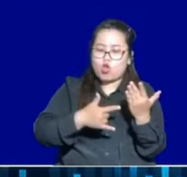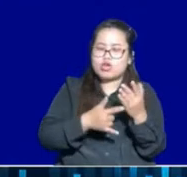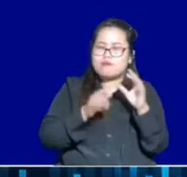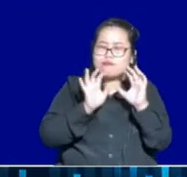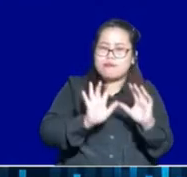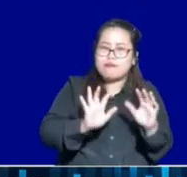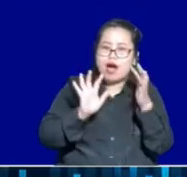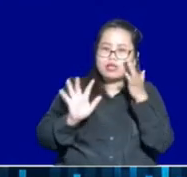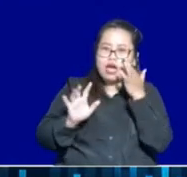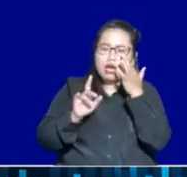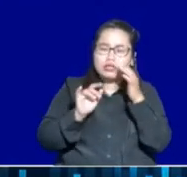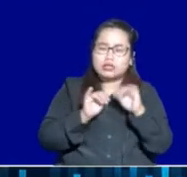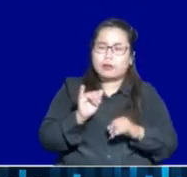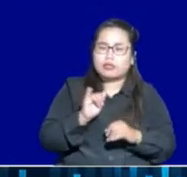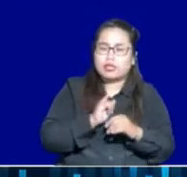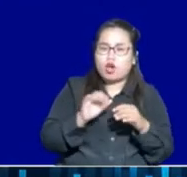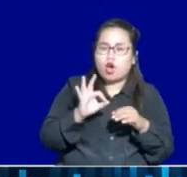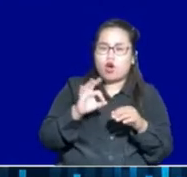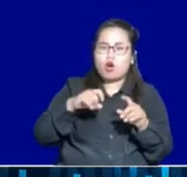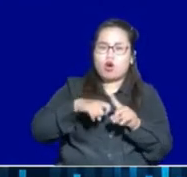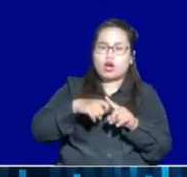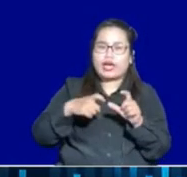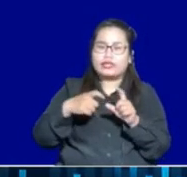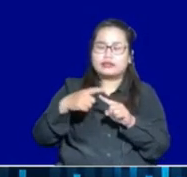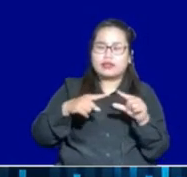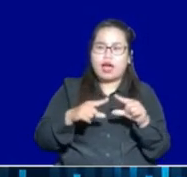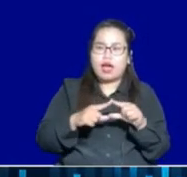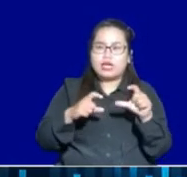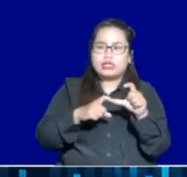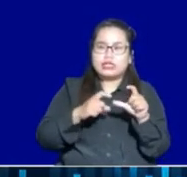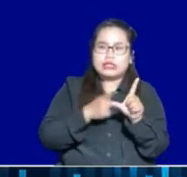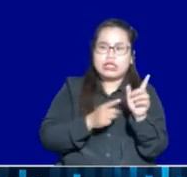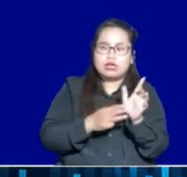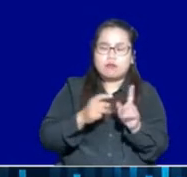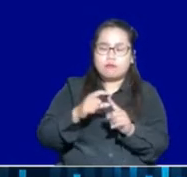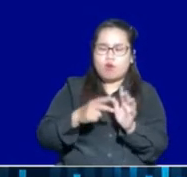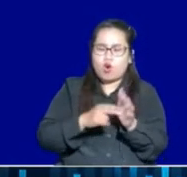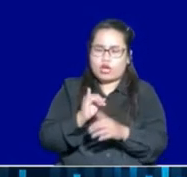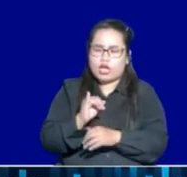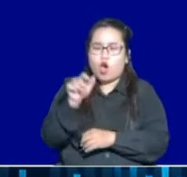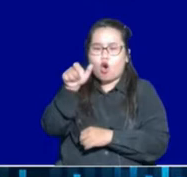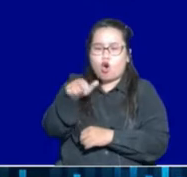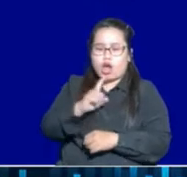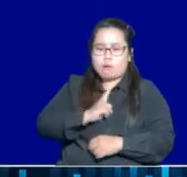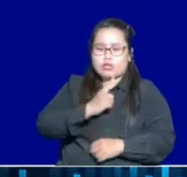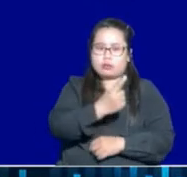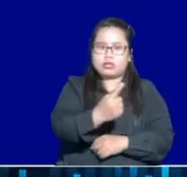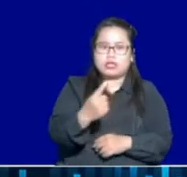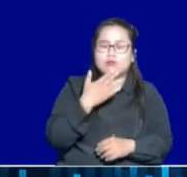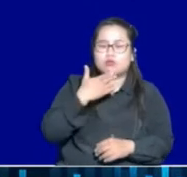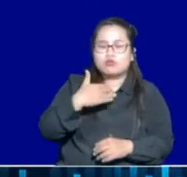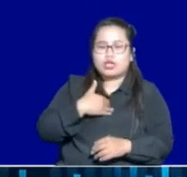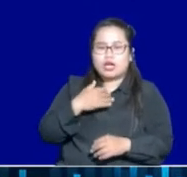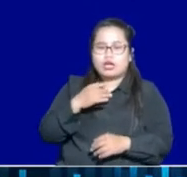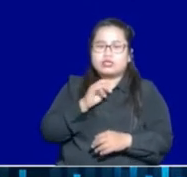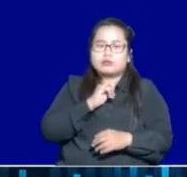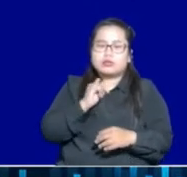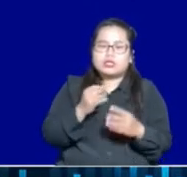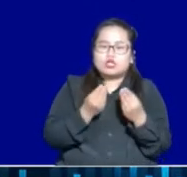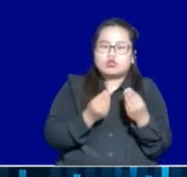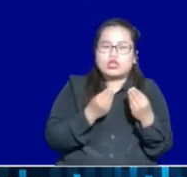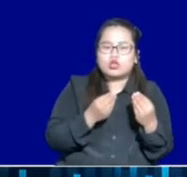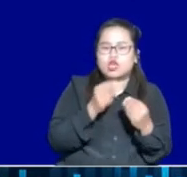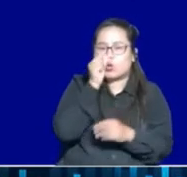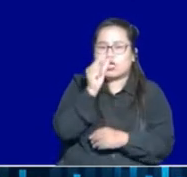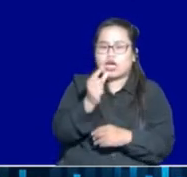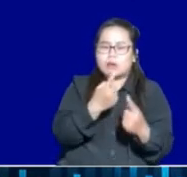orchestra, where everybody brings a different bit of know-how, and the final result is the combination of that know-how. So I like